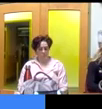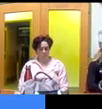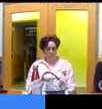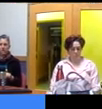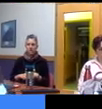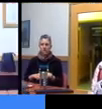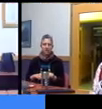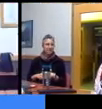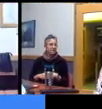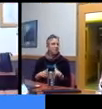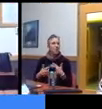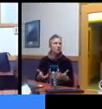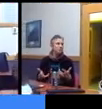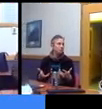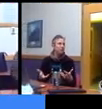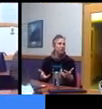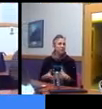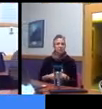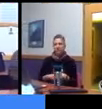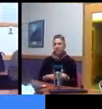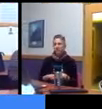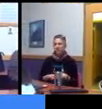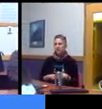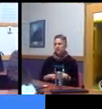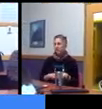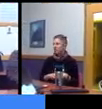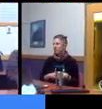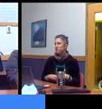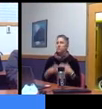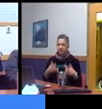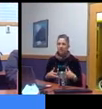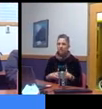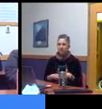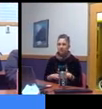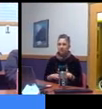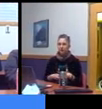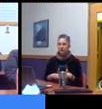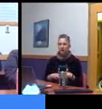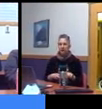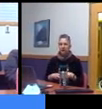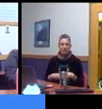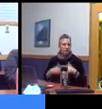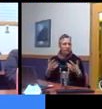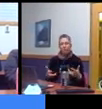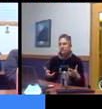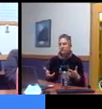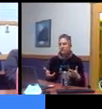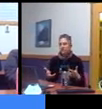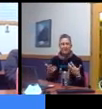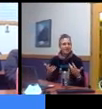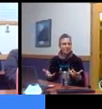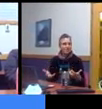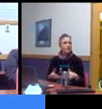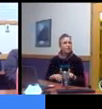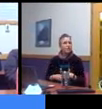abortion. Because it's not going to be traumatic for everybody, and that's not going to be a big deal for everybody. And then it will for some